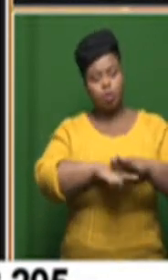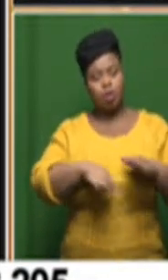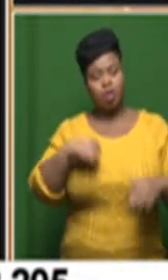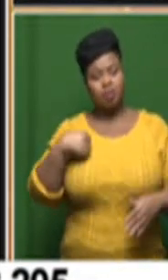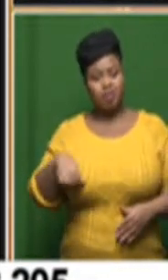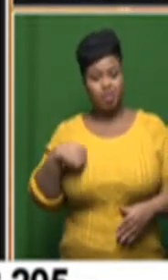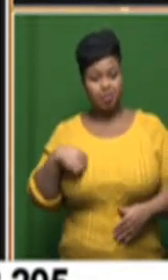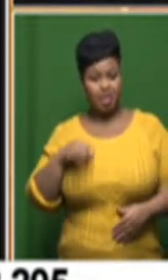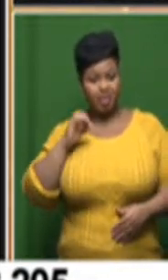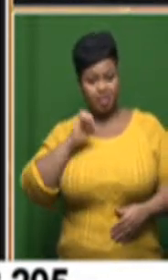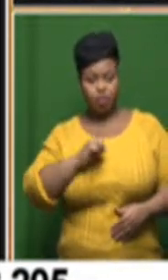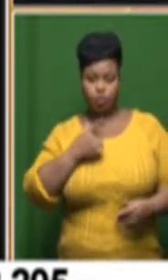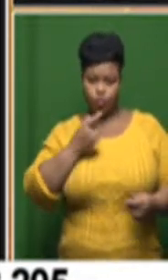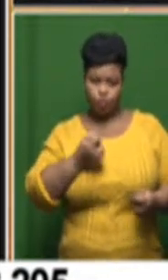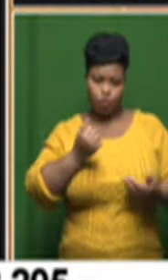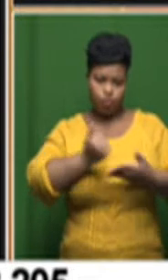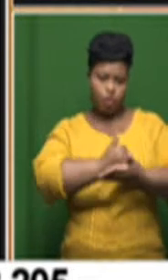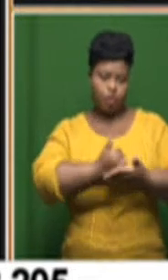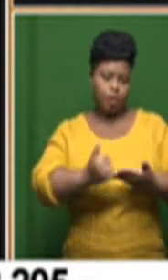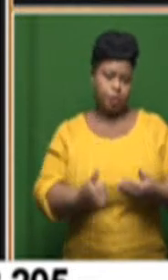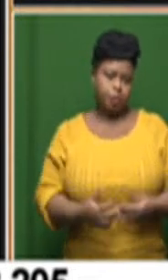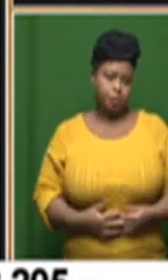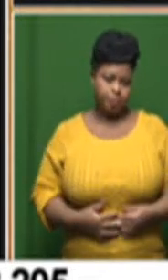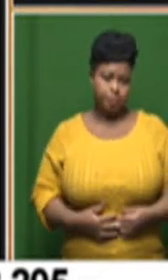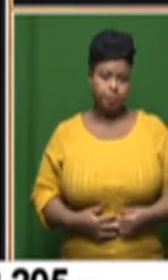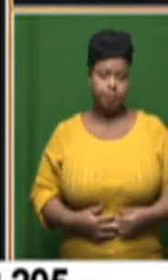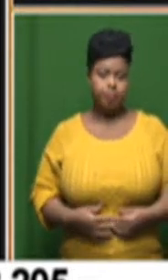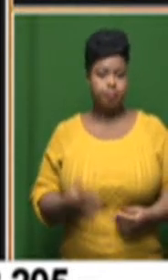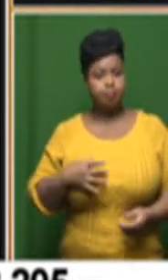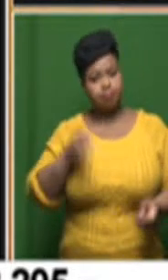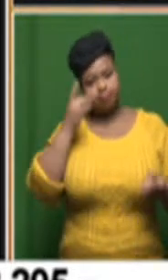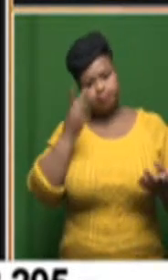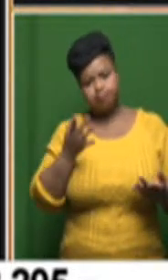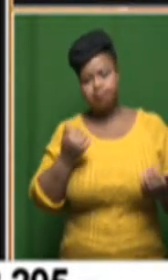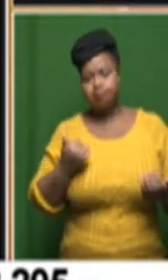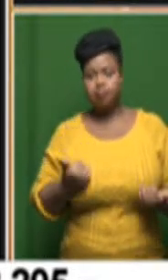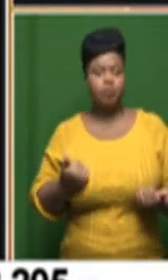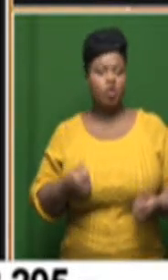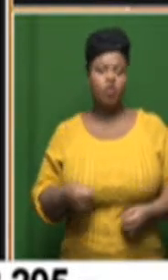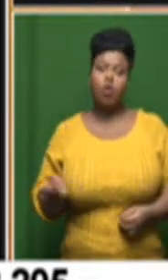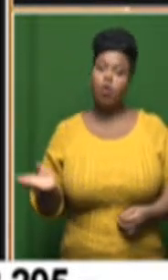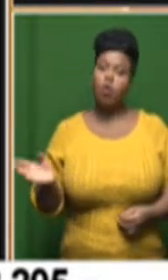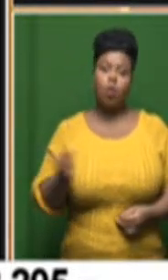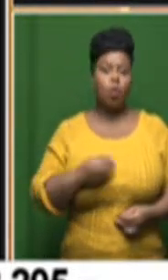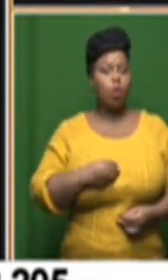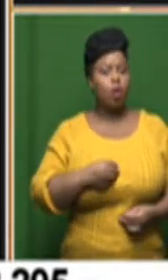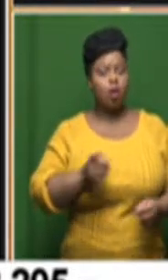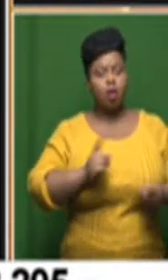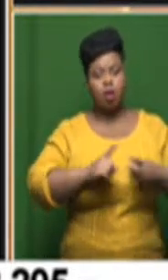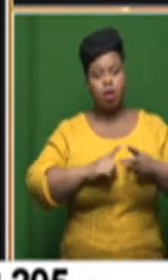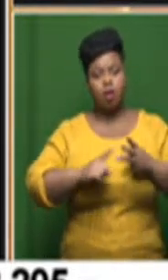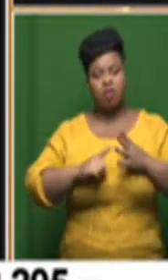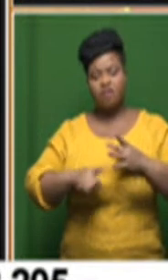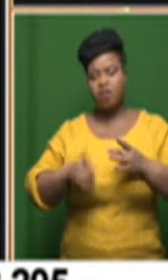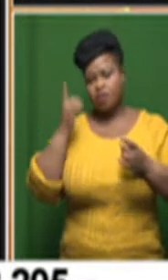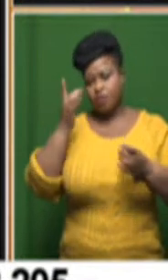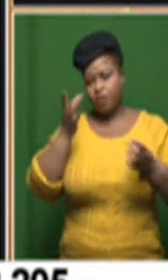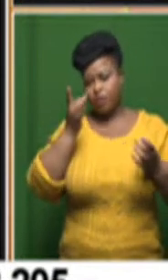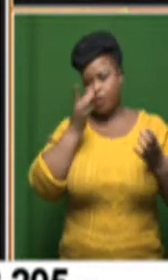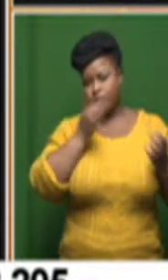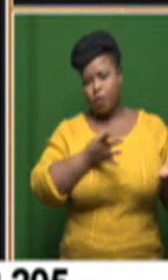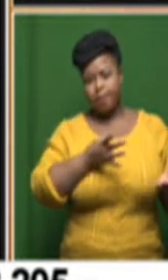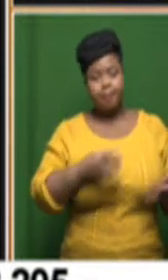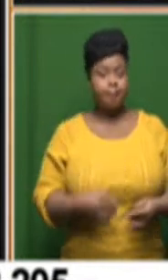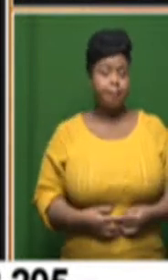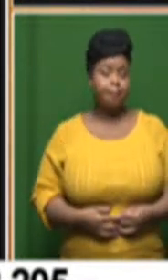municipalities to do the registration. The messaging went out to all platforms. I must